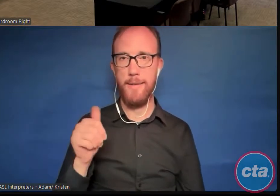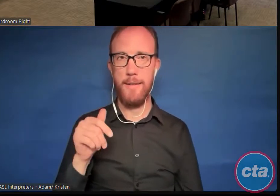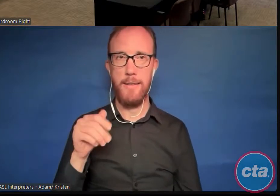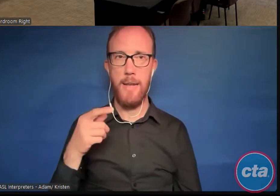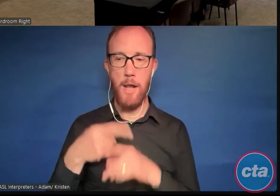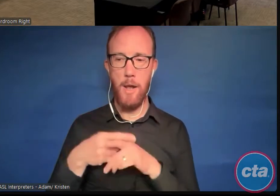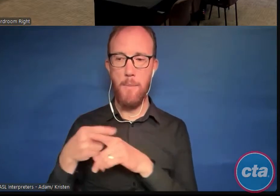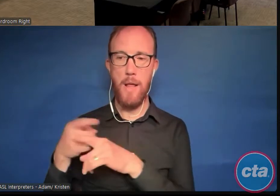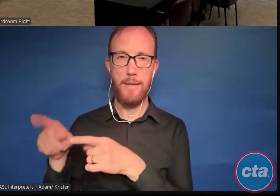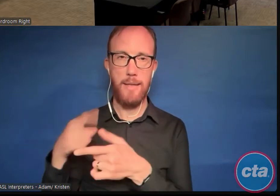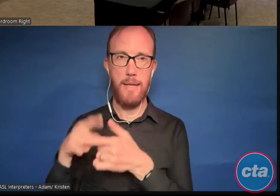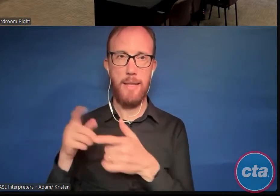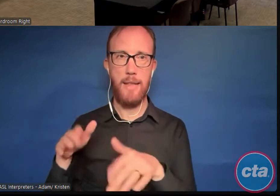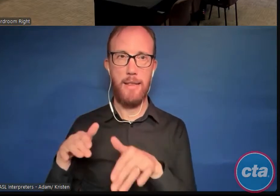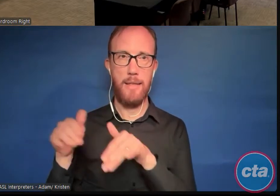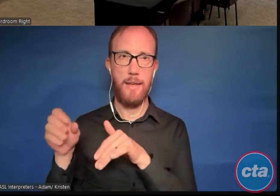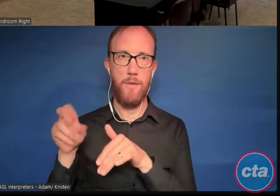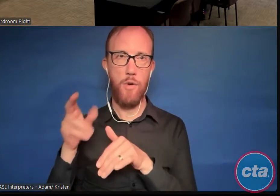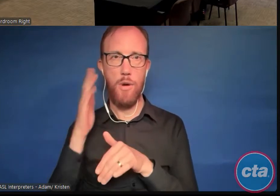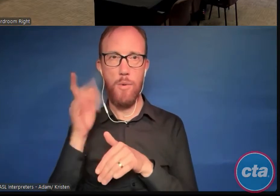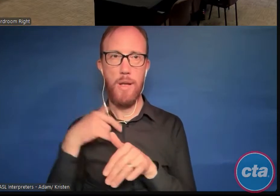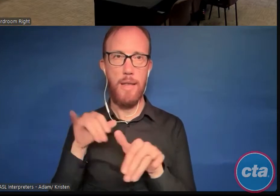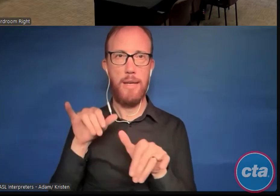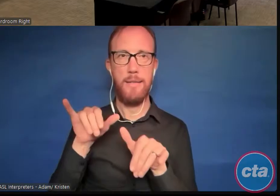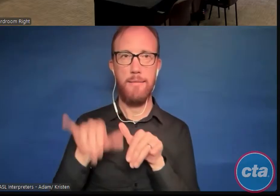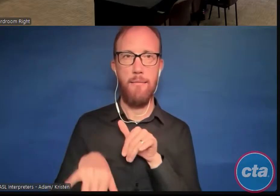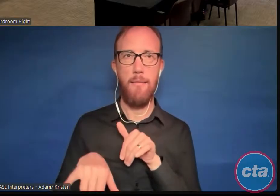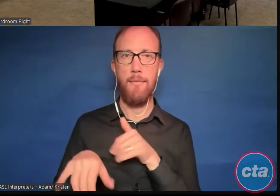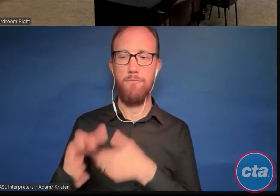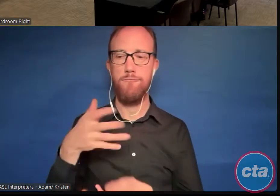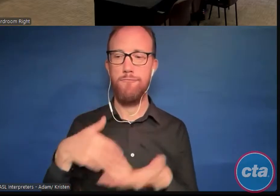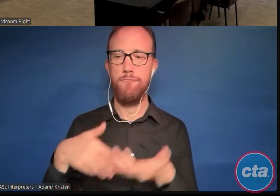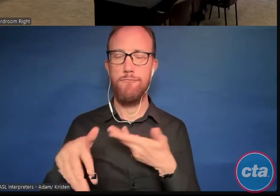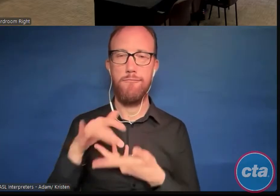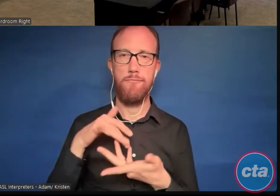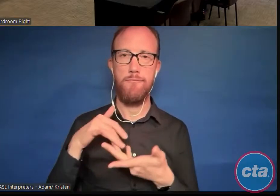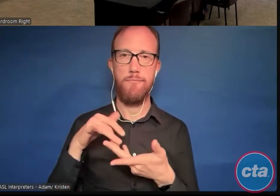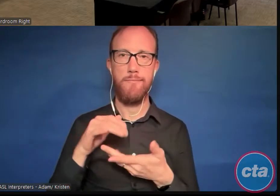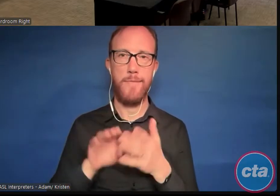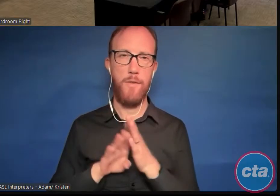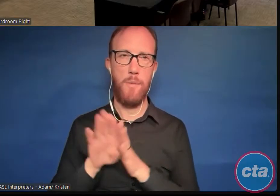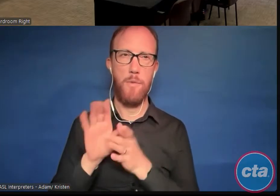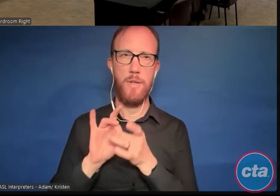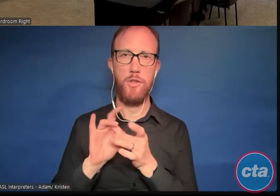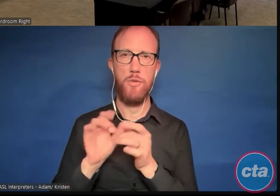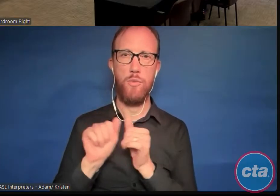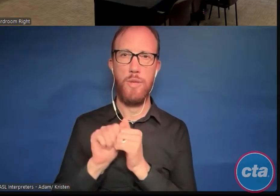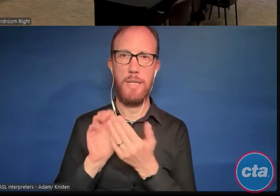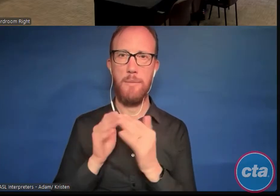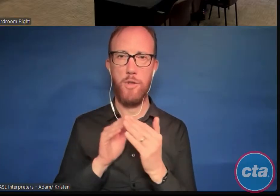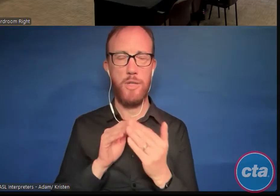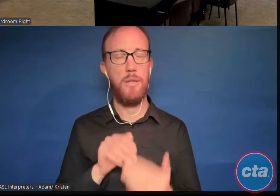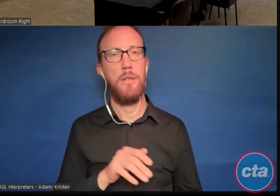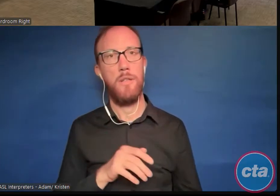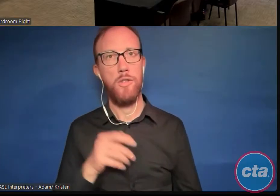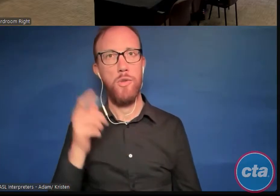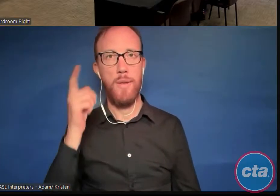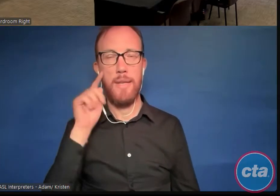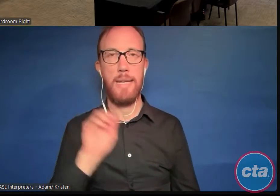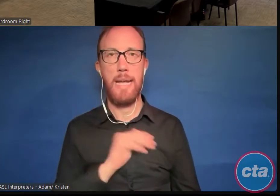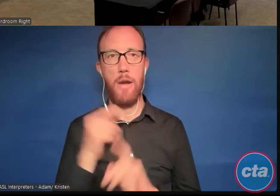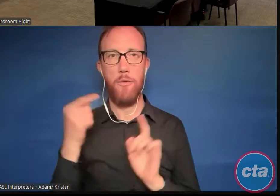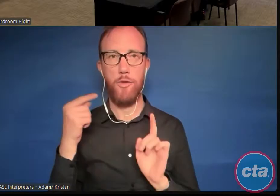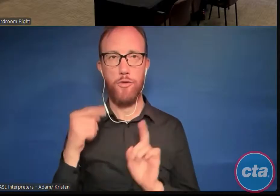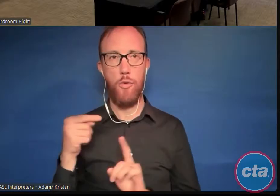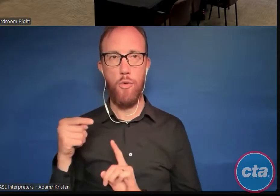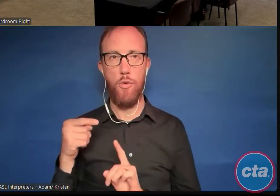am I going to hang out and form a community with the neighborhood? I think our goal as